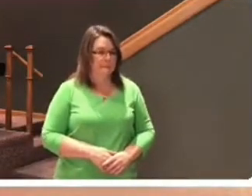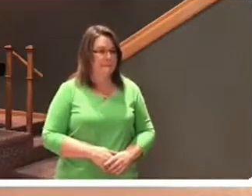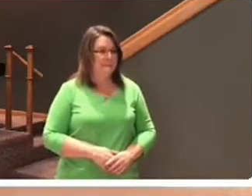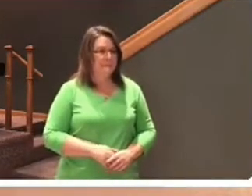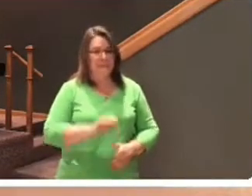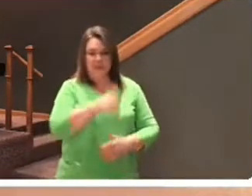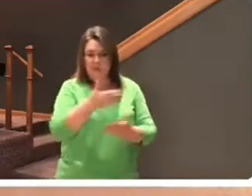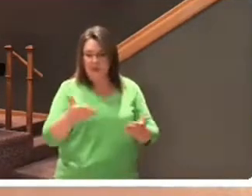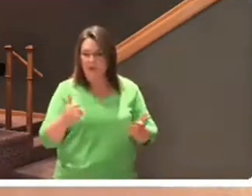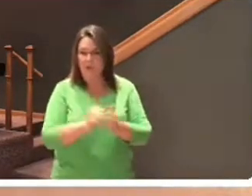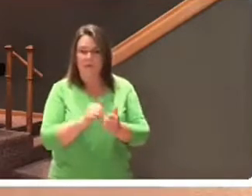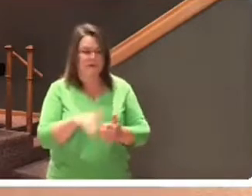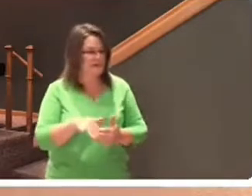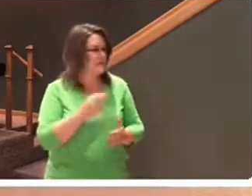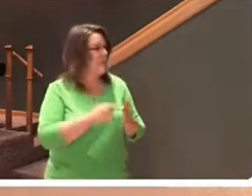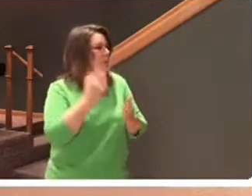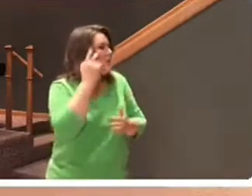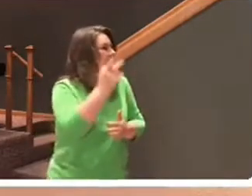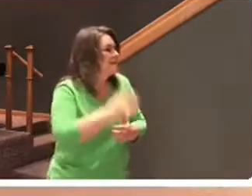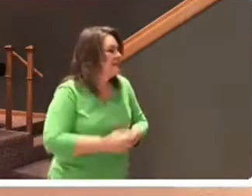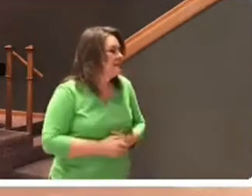And another thing with this, what we see is,